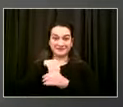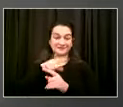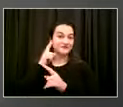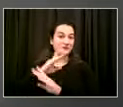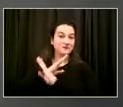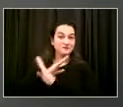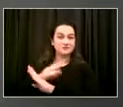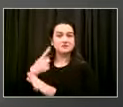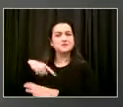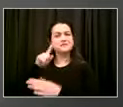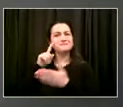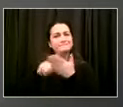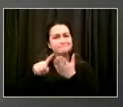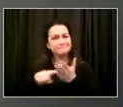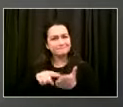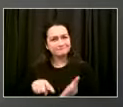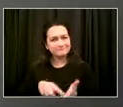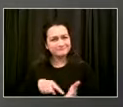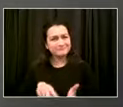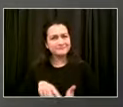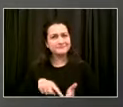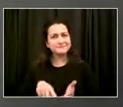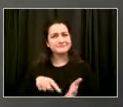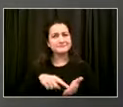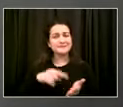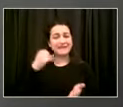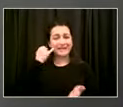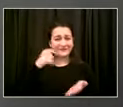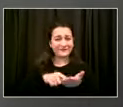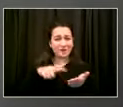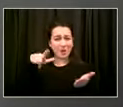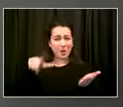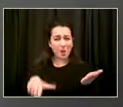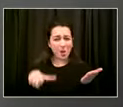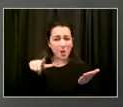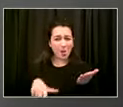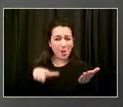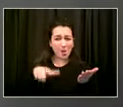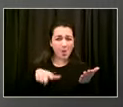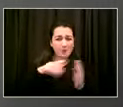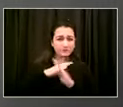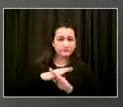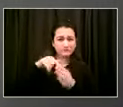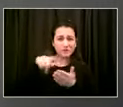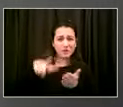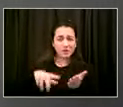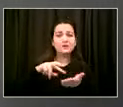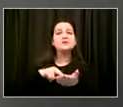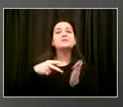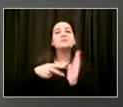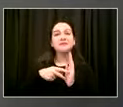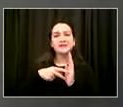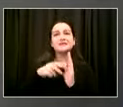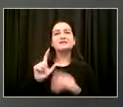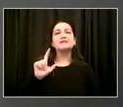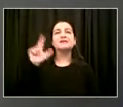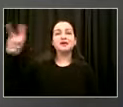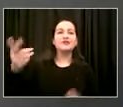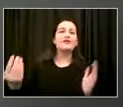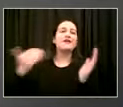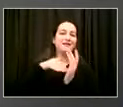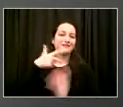preventable diseases. So I feel very confident that people who have two vaccines and 2 weeks go by are